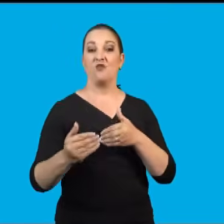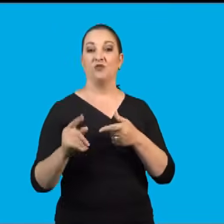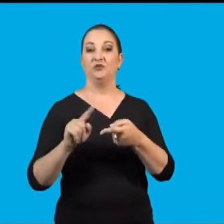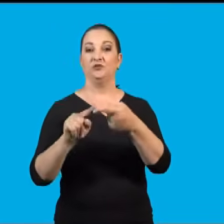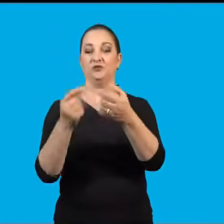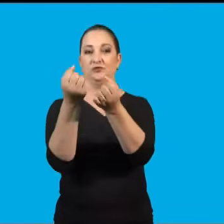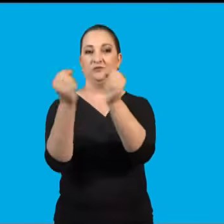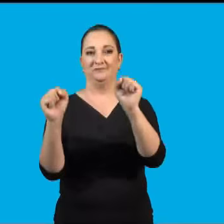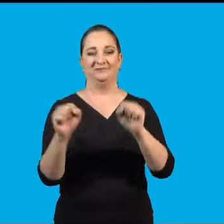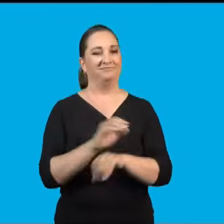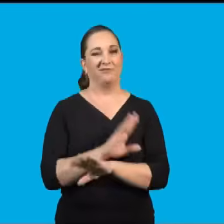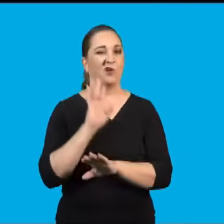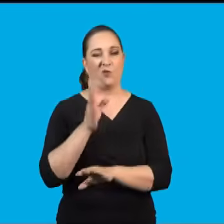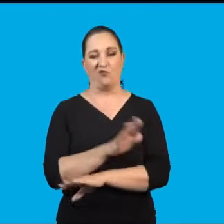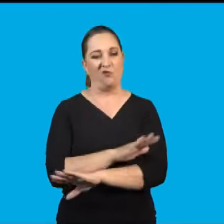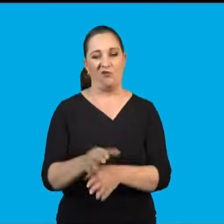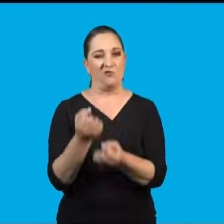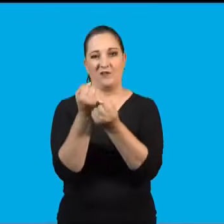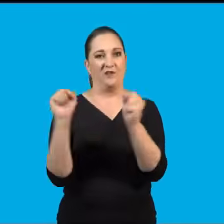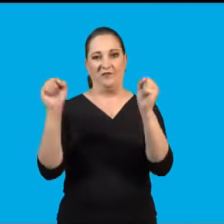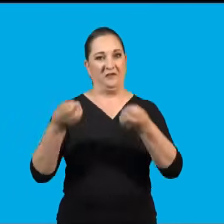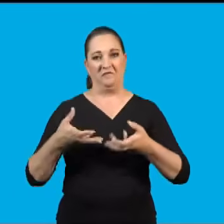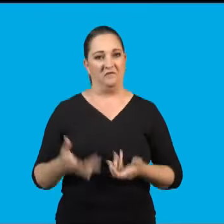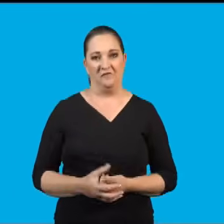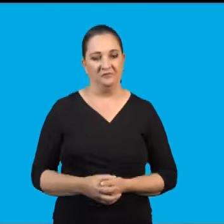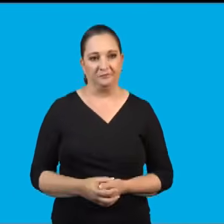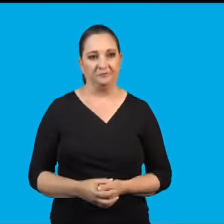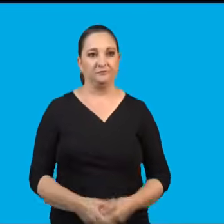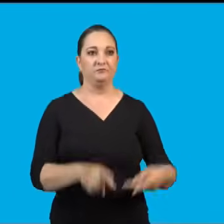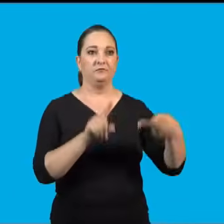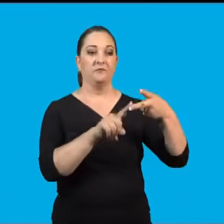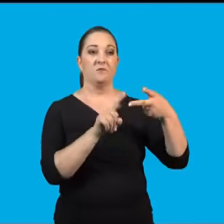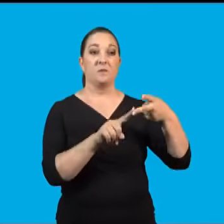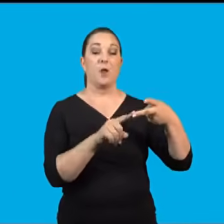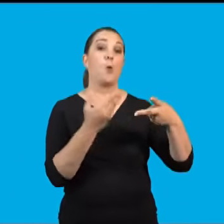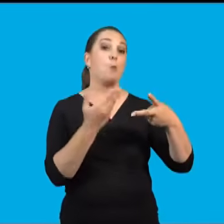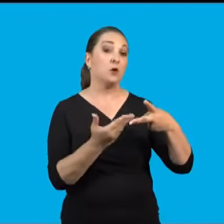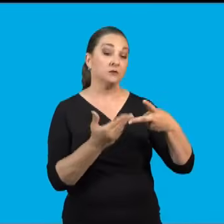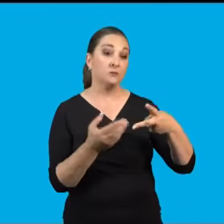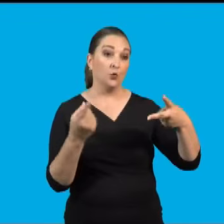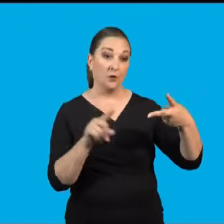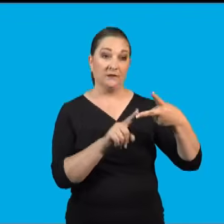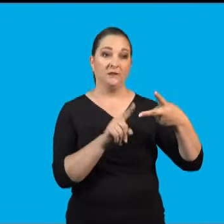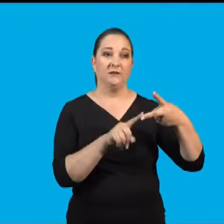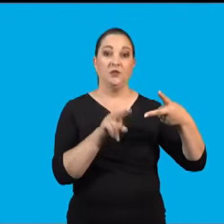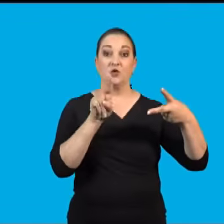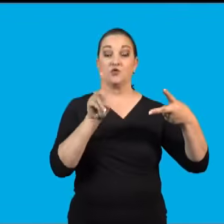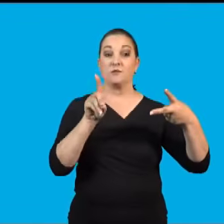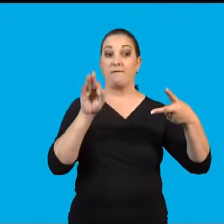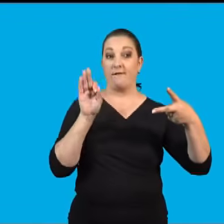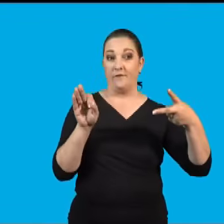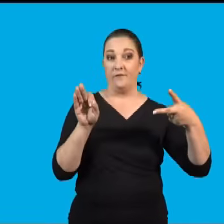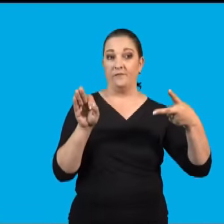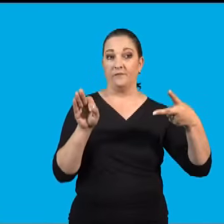freedom, it means the tricameral parliament would not provide freedom. Another possible response would